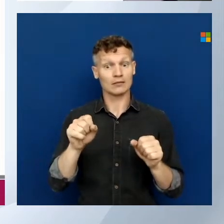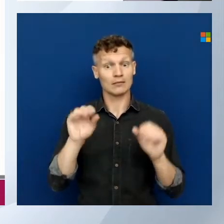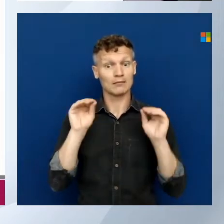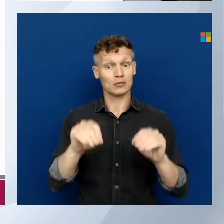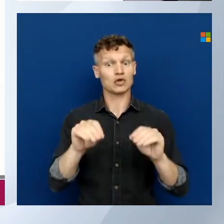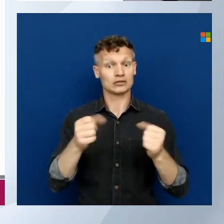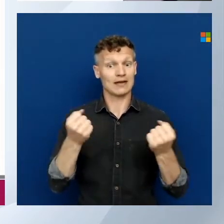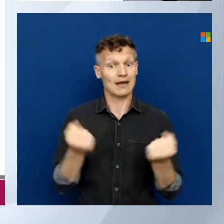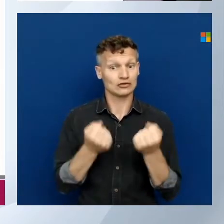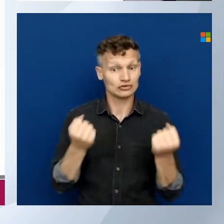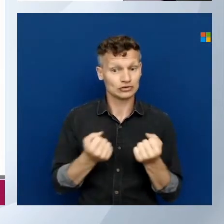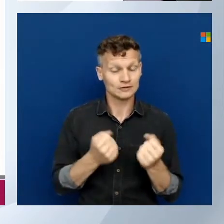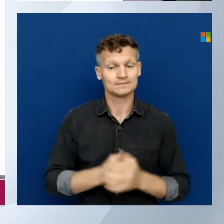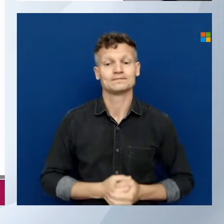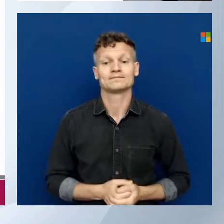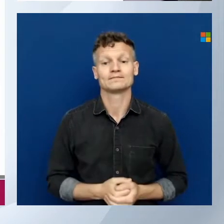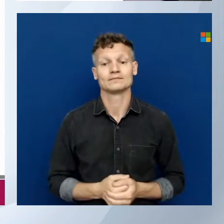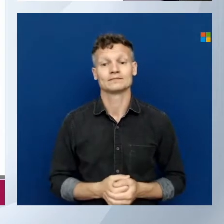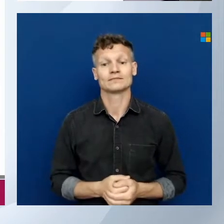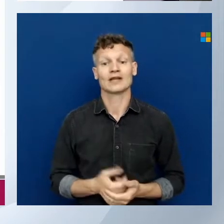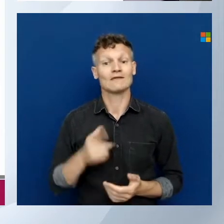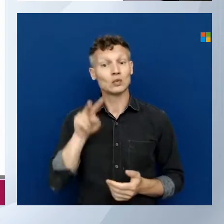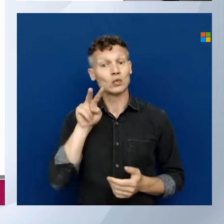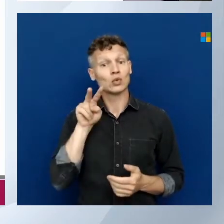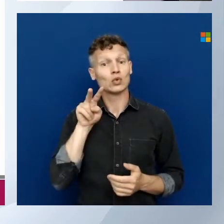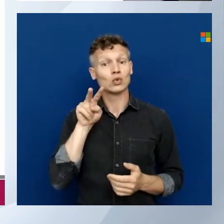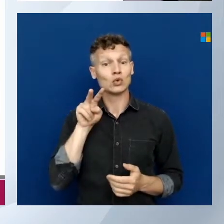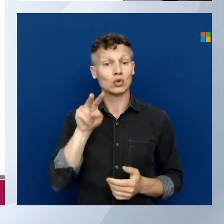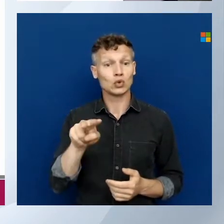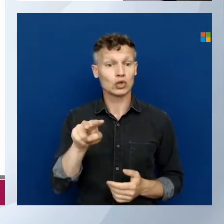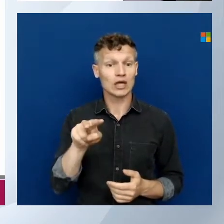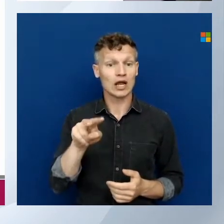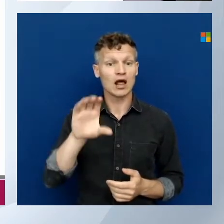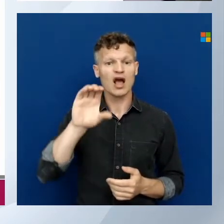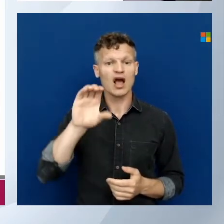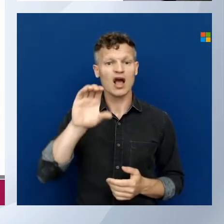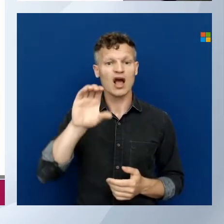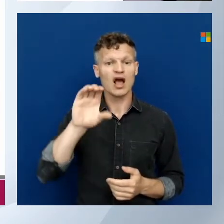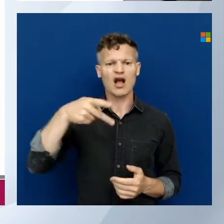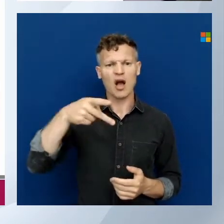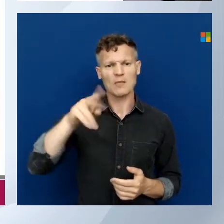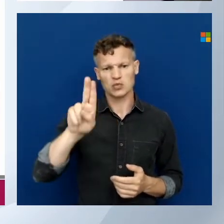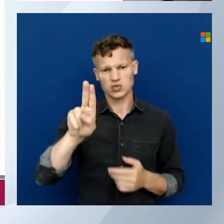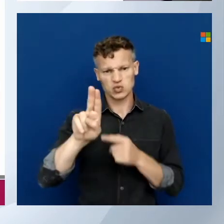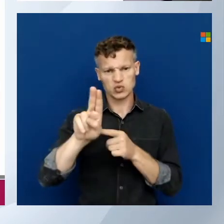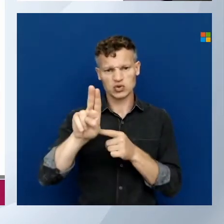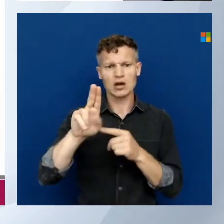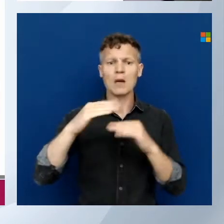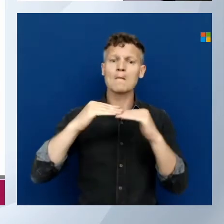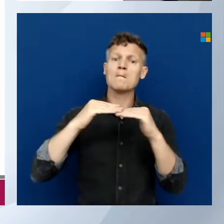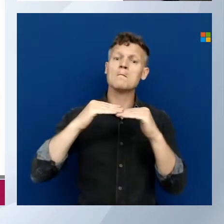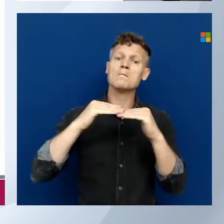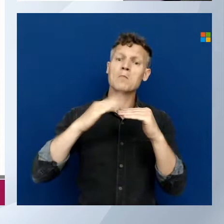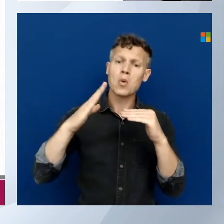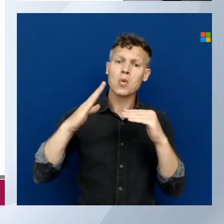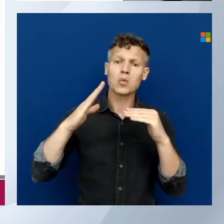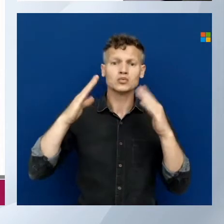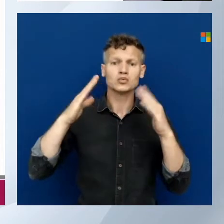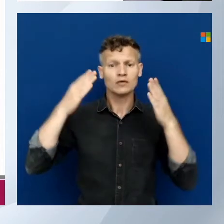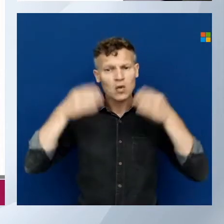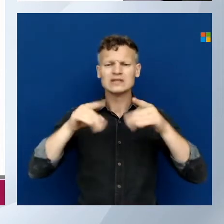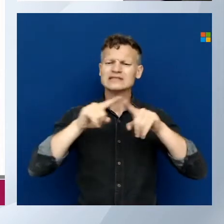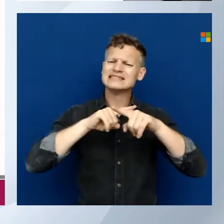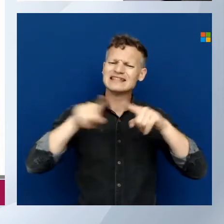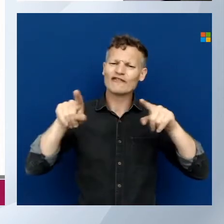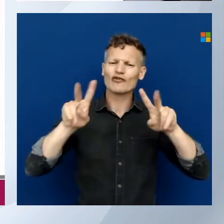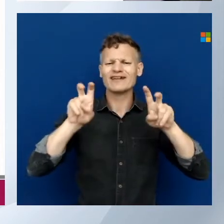And if we're looking at compute, it's mostly the focus on the different families or series that